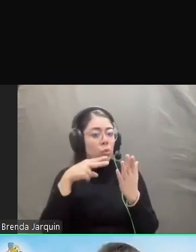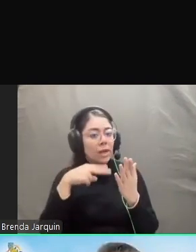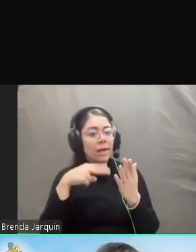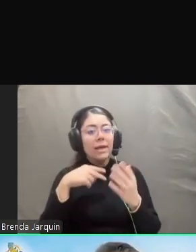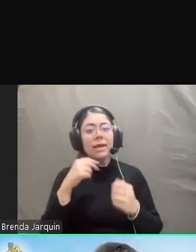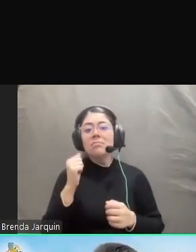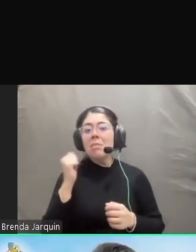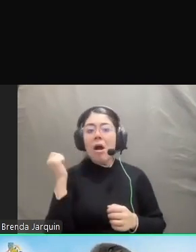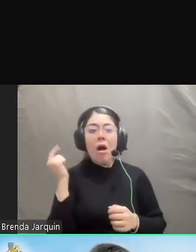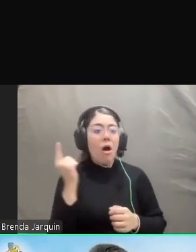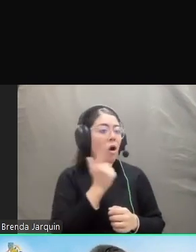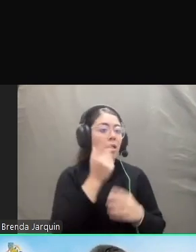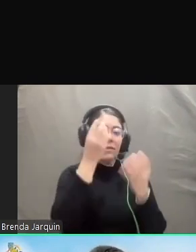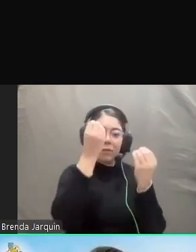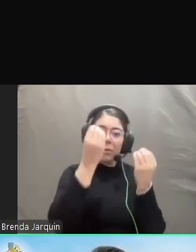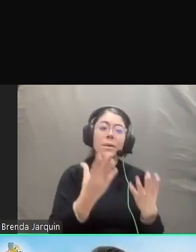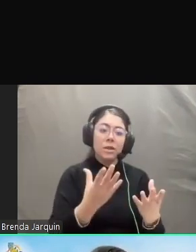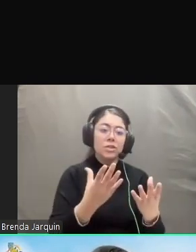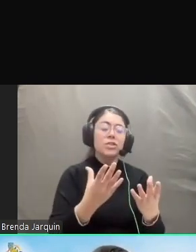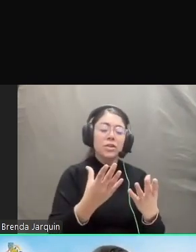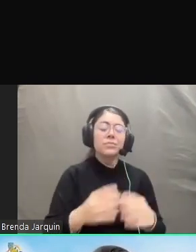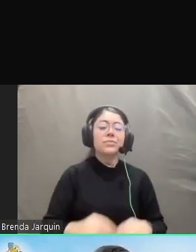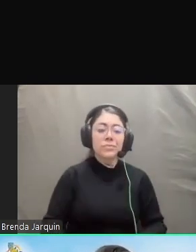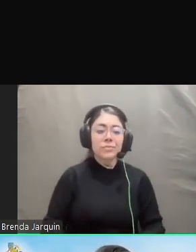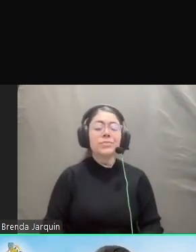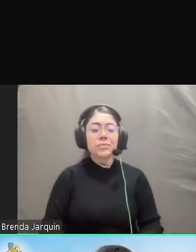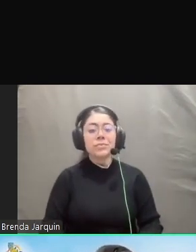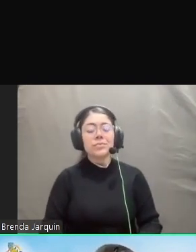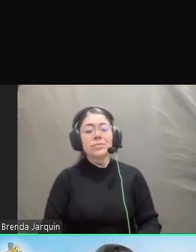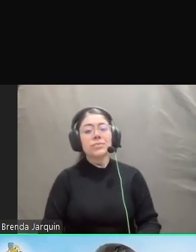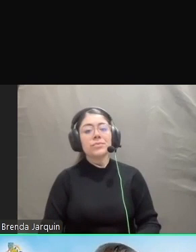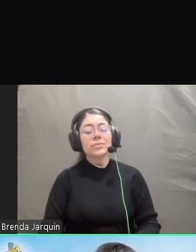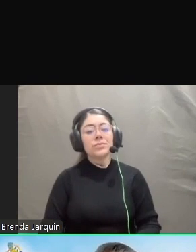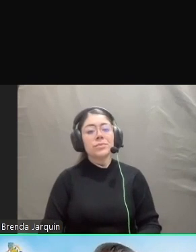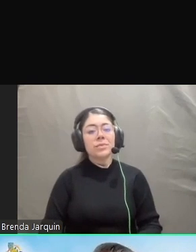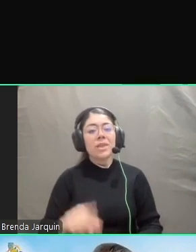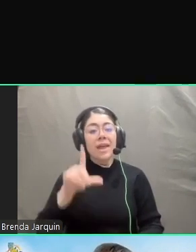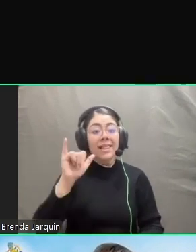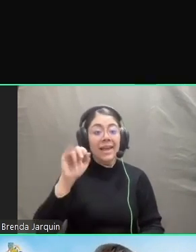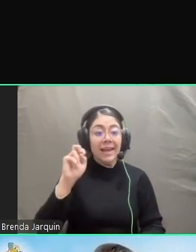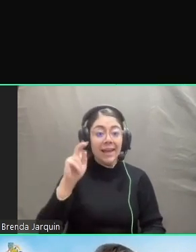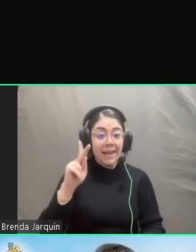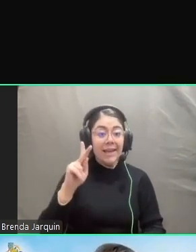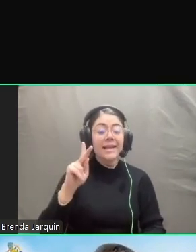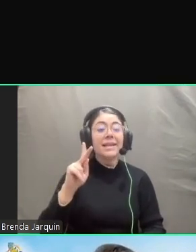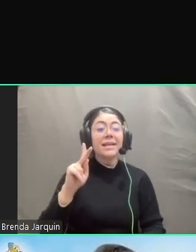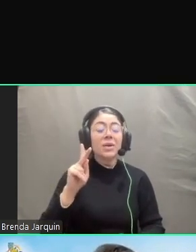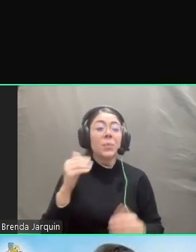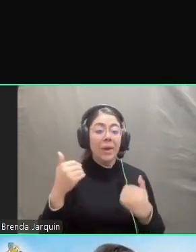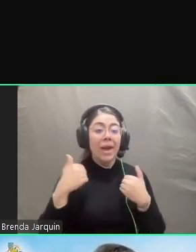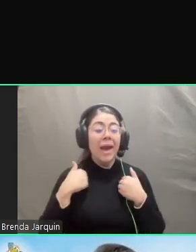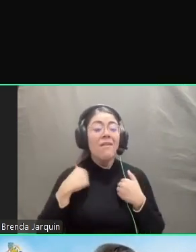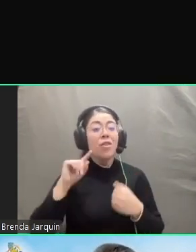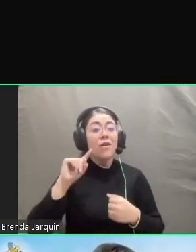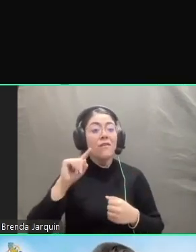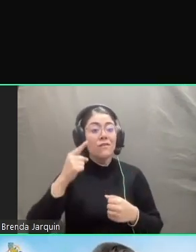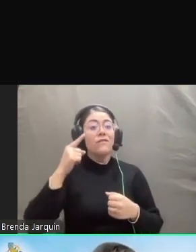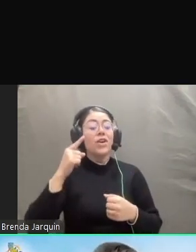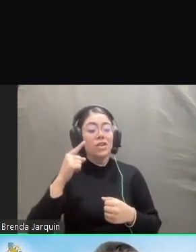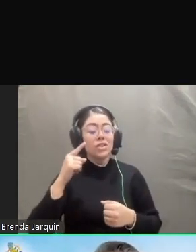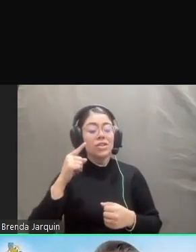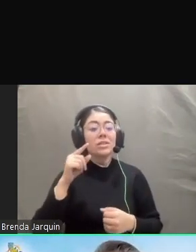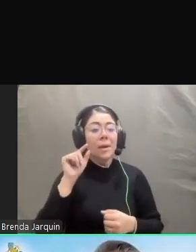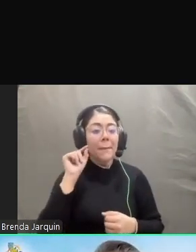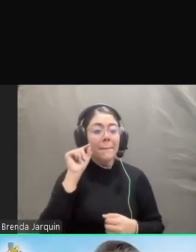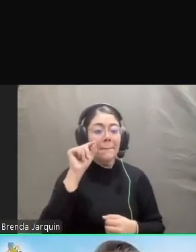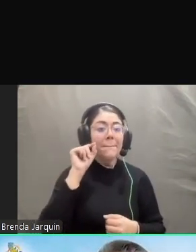Everything that we are showing today will be linked, and the actual link is on the first bullet of this slide. The remainder of the